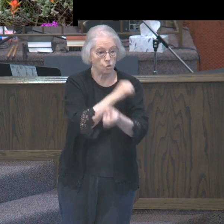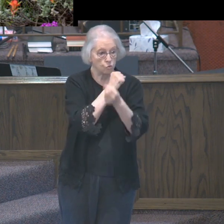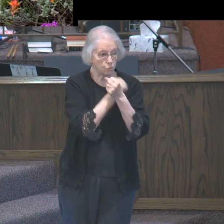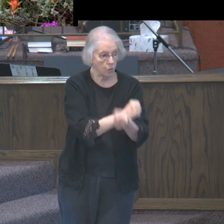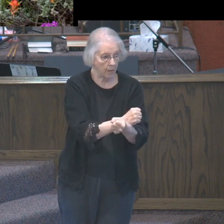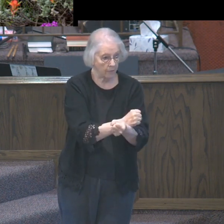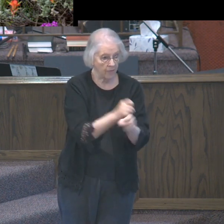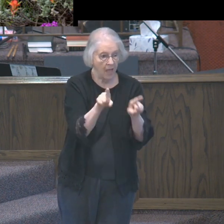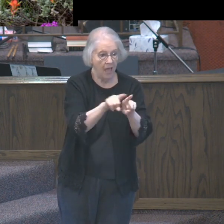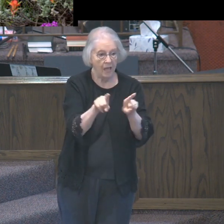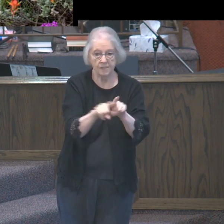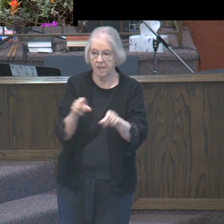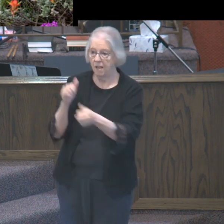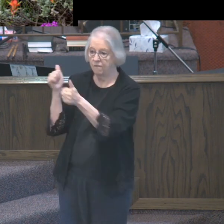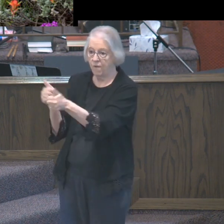God,